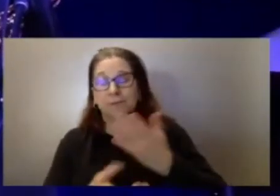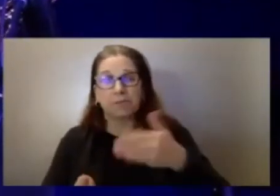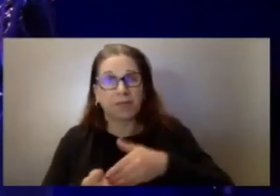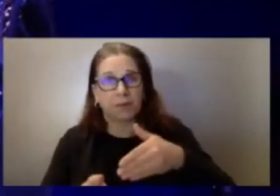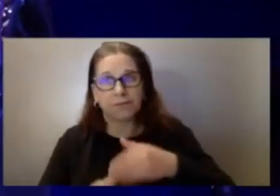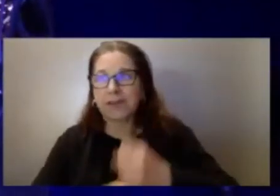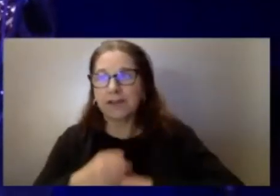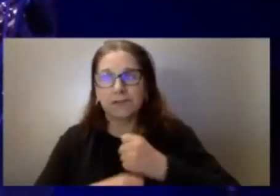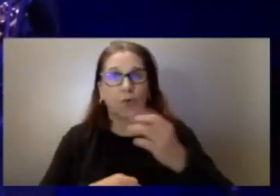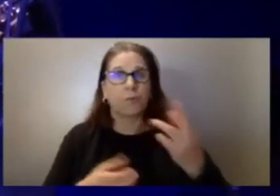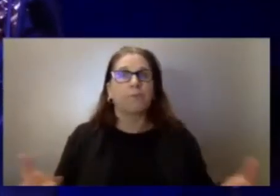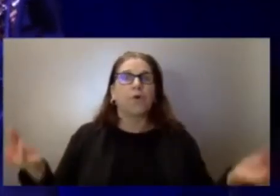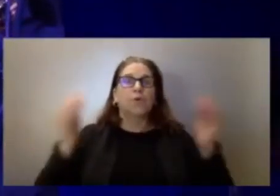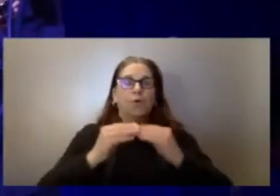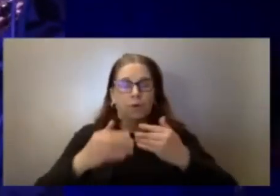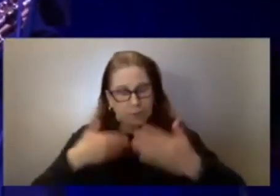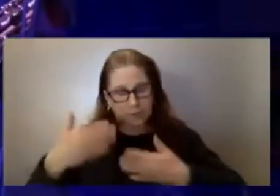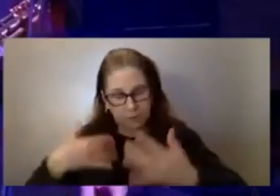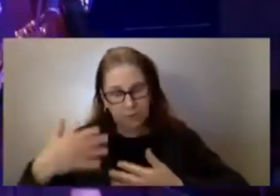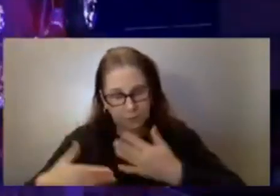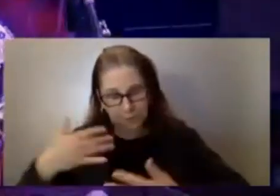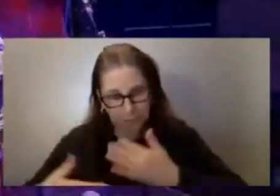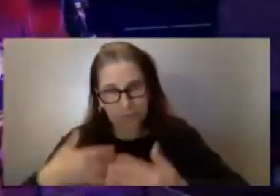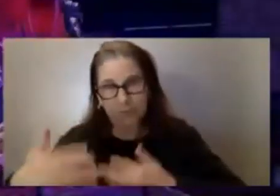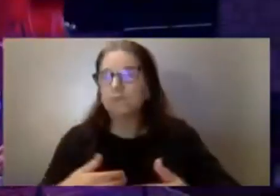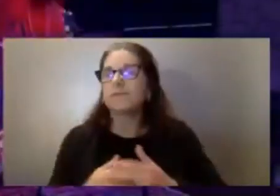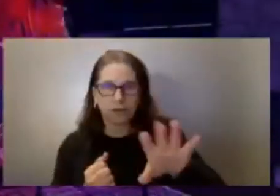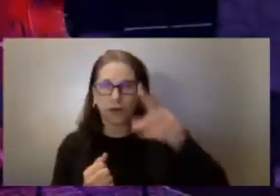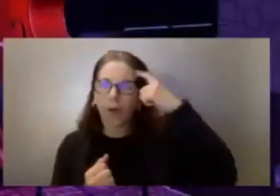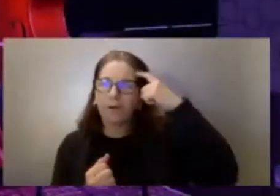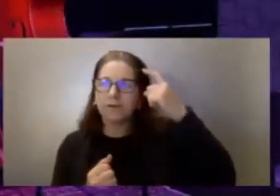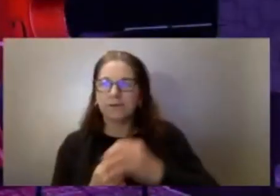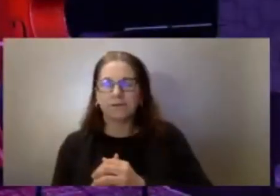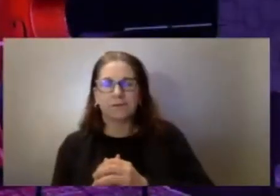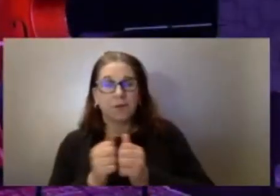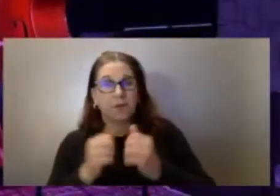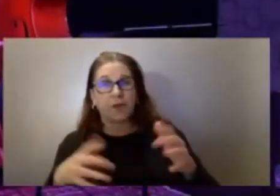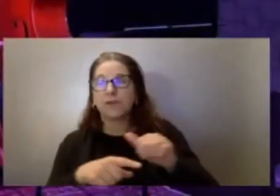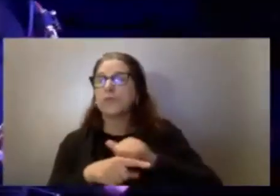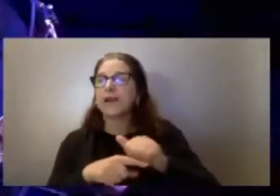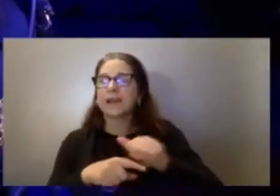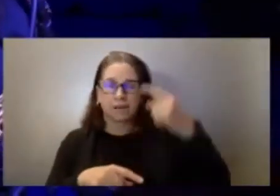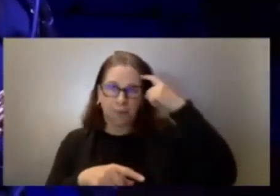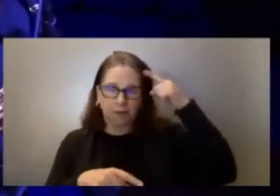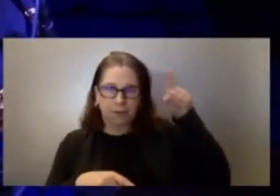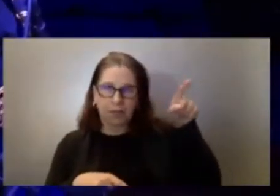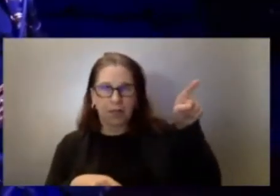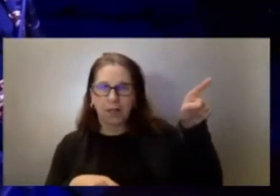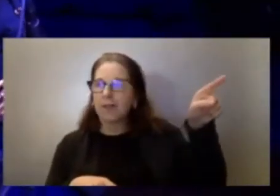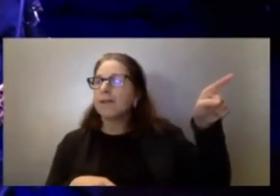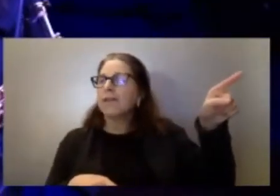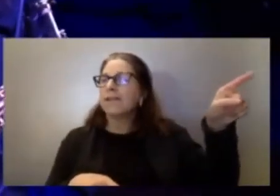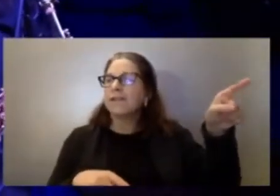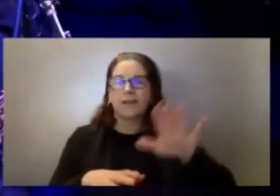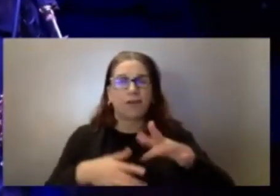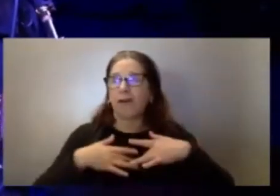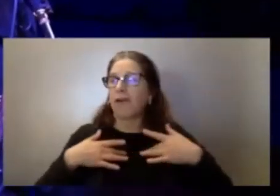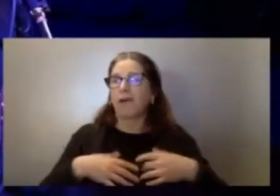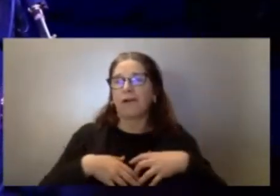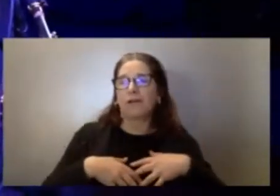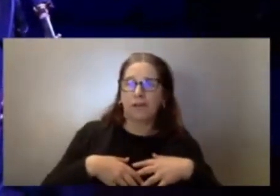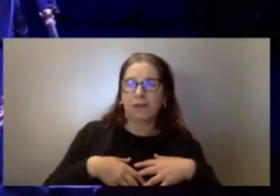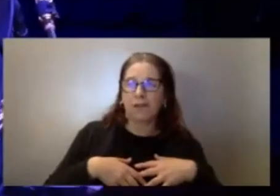100, 1,000, or even more. Watch your mind. Without training, it might run away and leave your heart for the